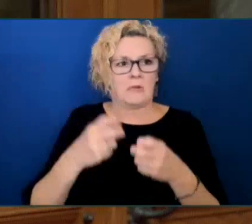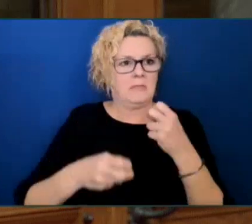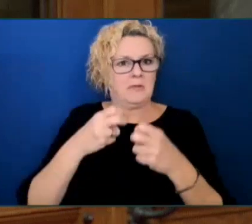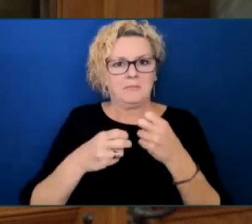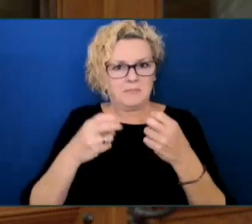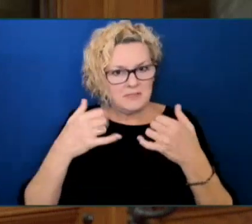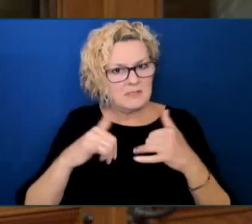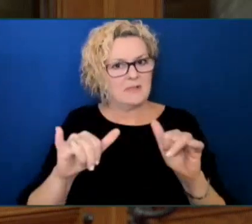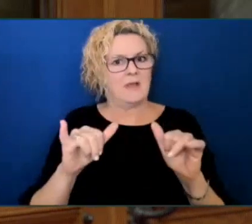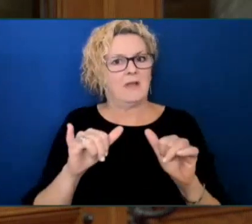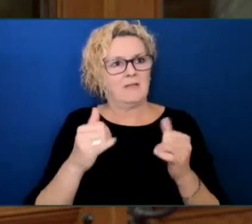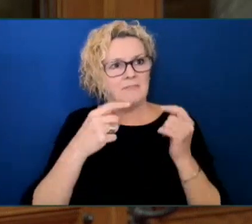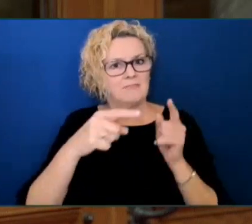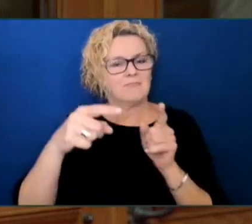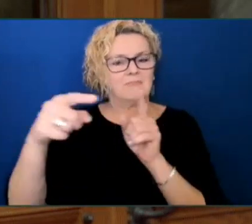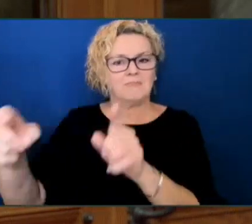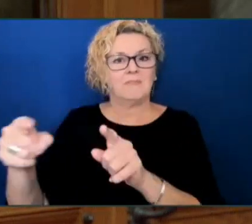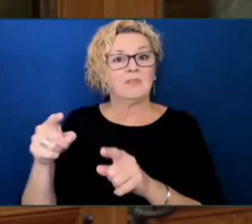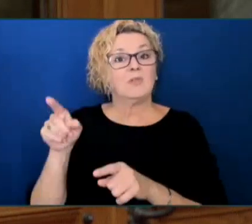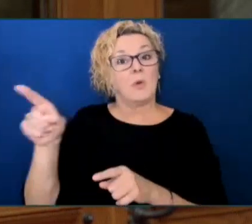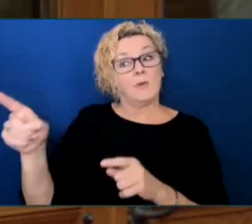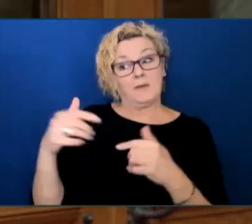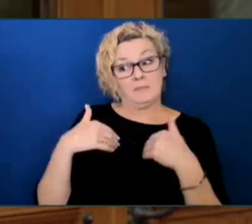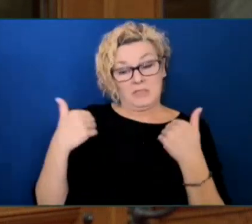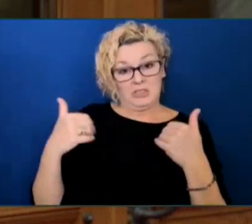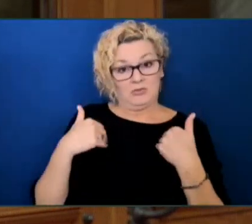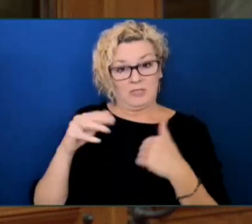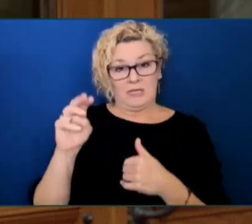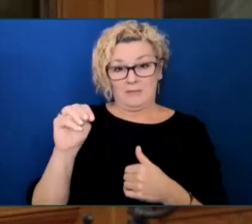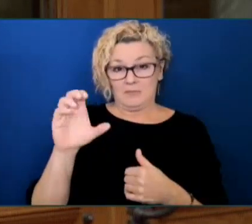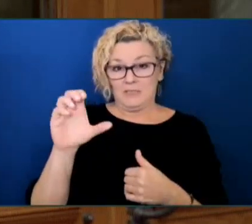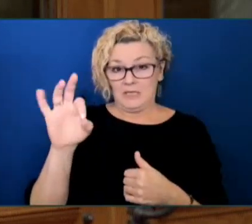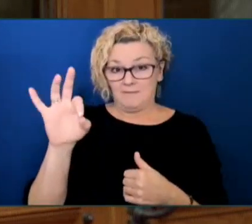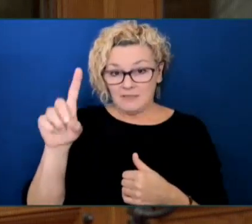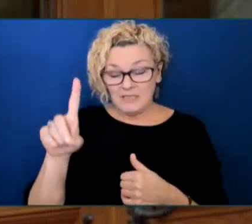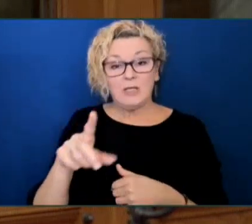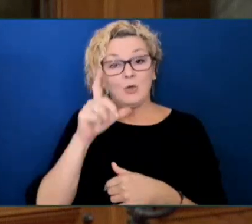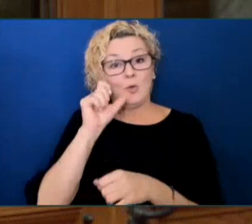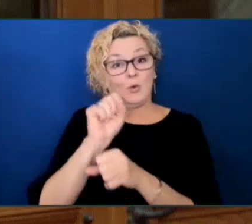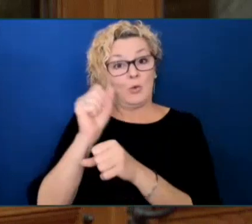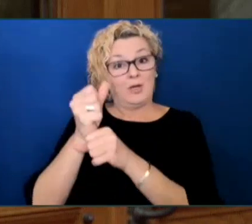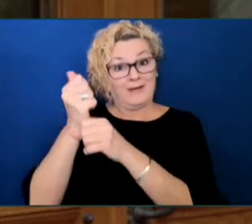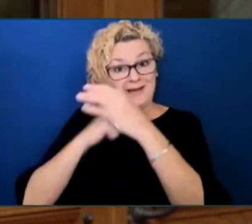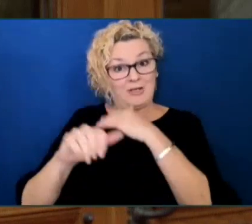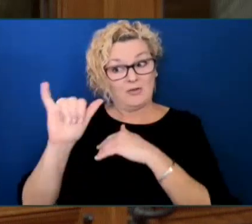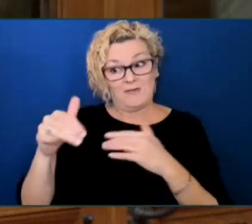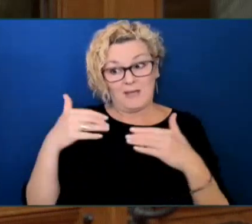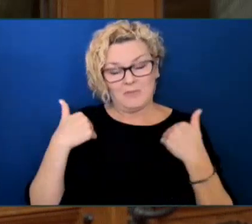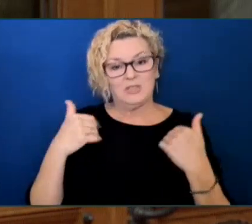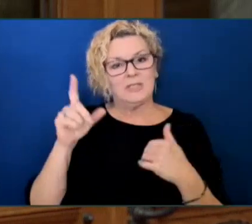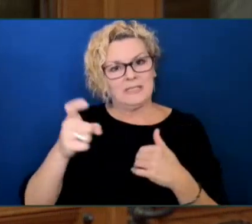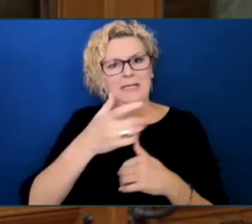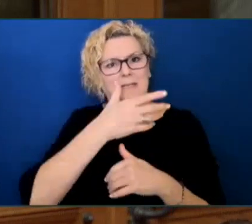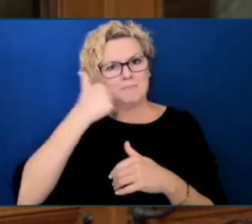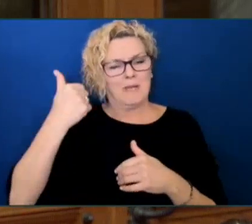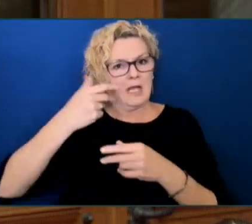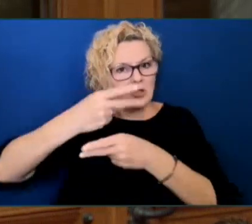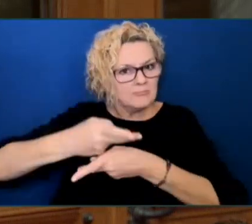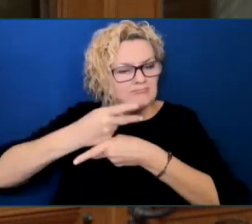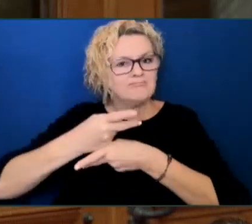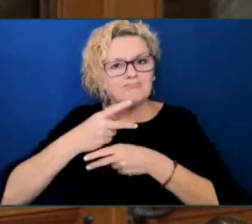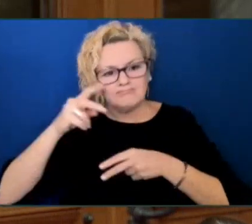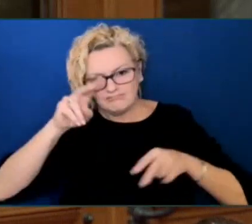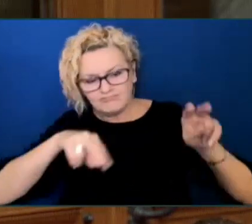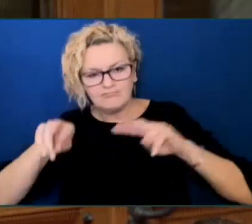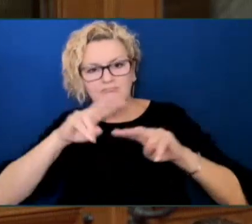the people that work in it need effective oversight and regulation. First Nations Leadership Council, the